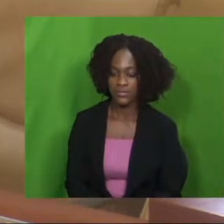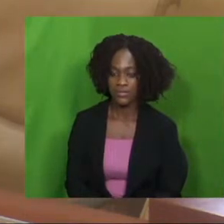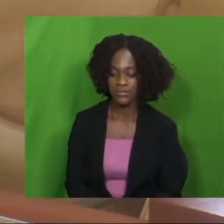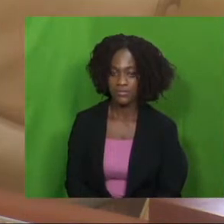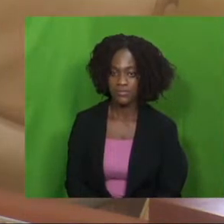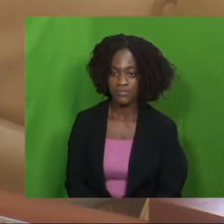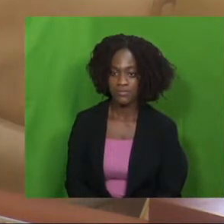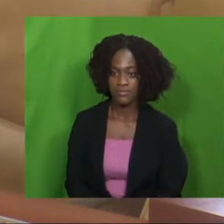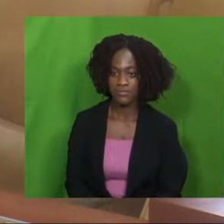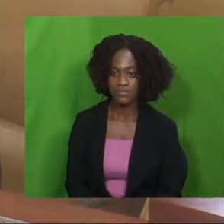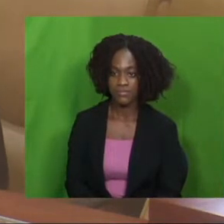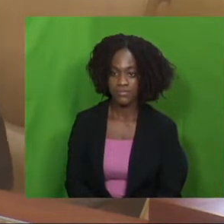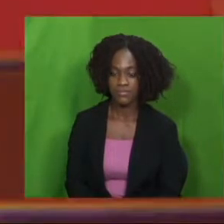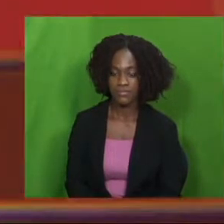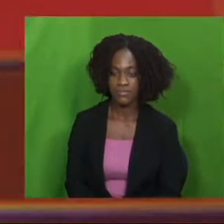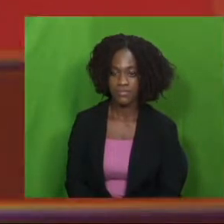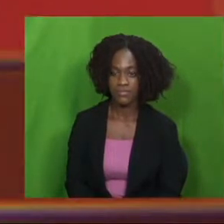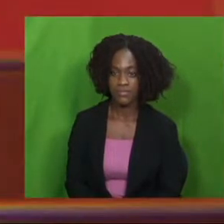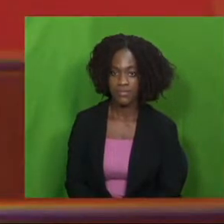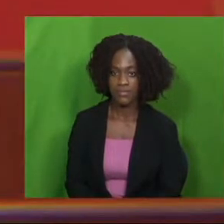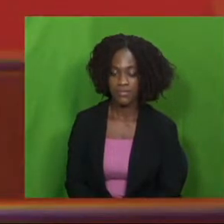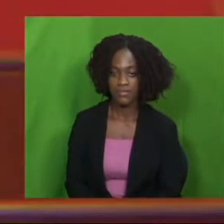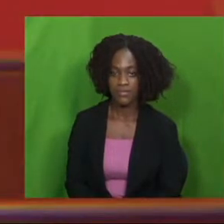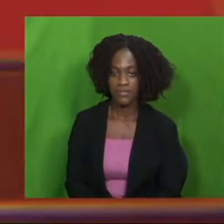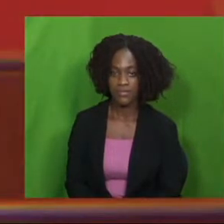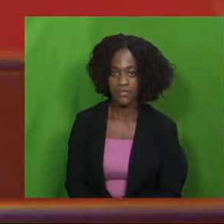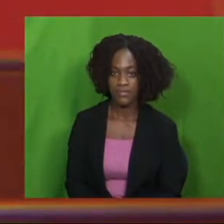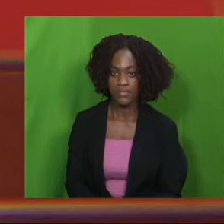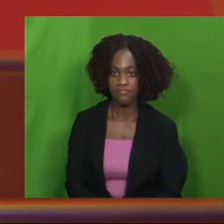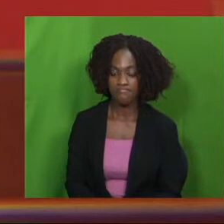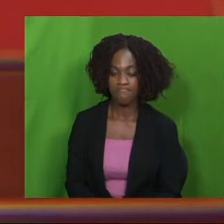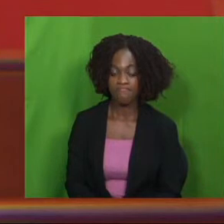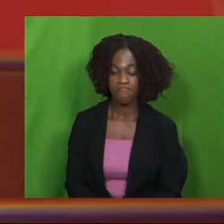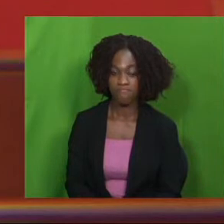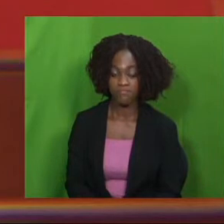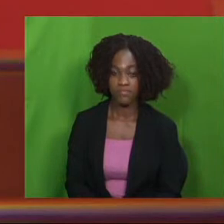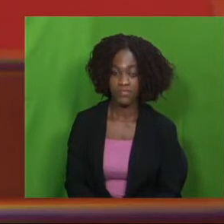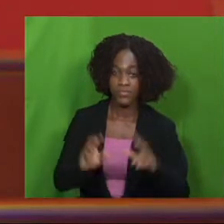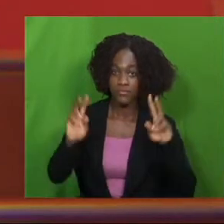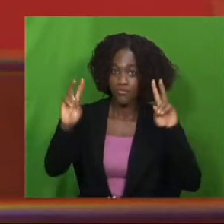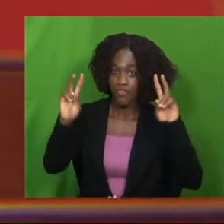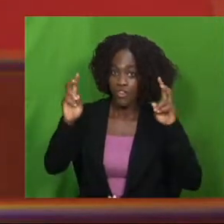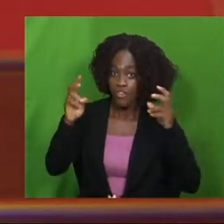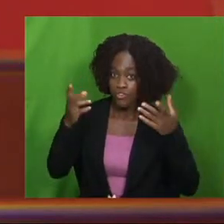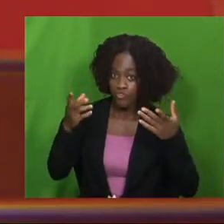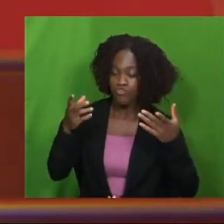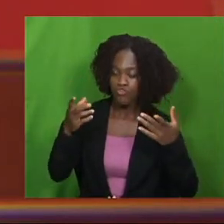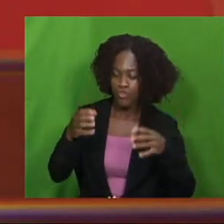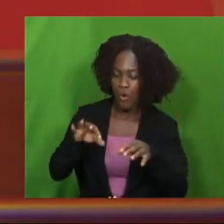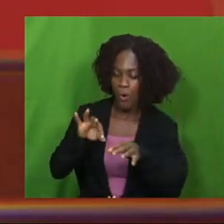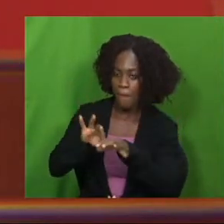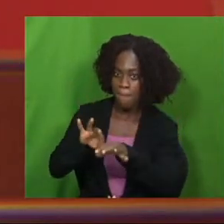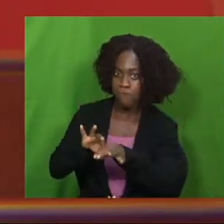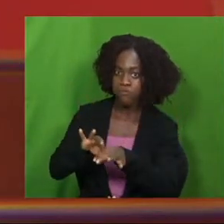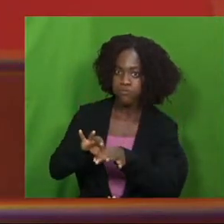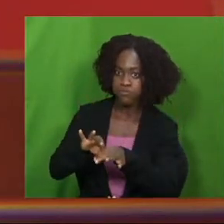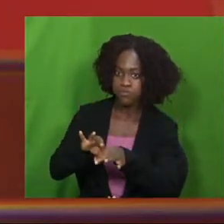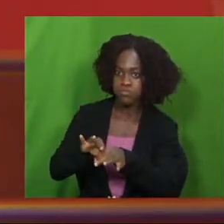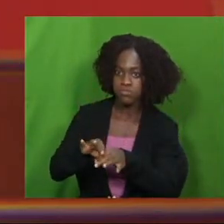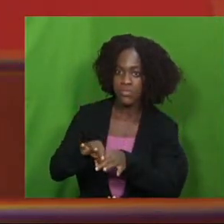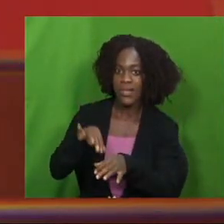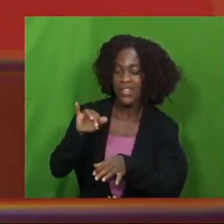Well, the issue that has been captured by the votes and proceedings is the